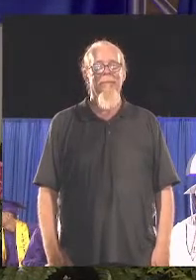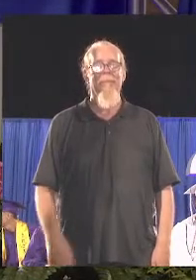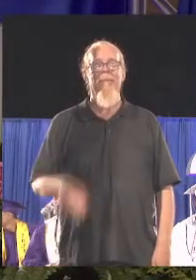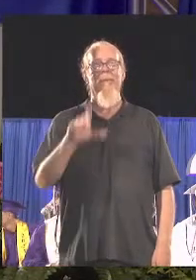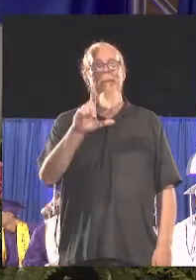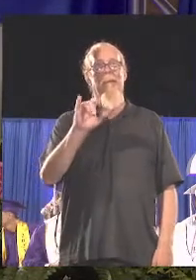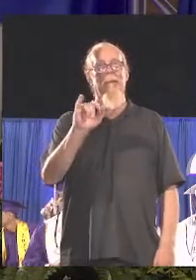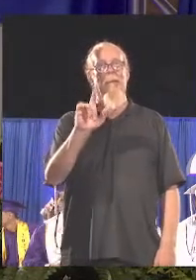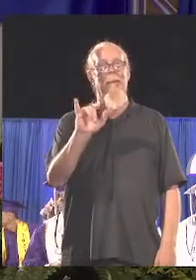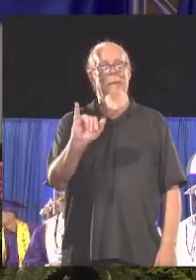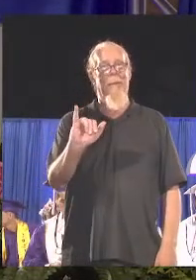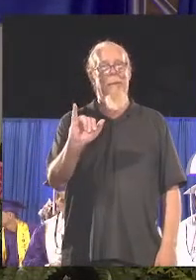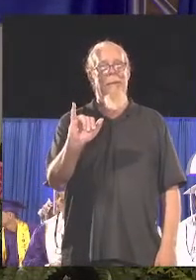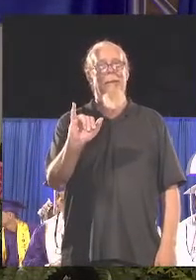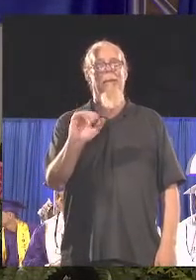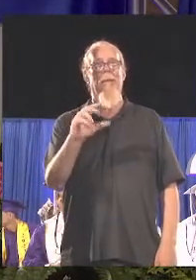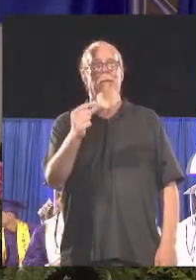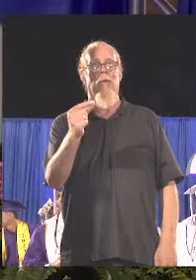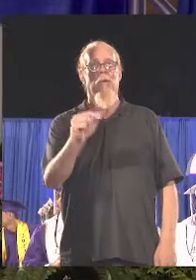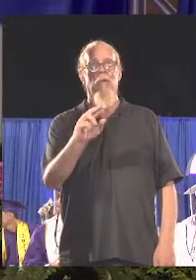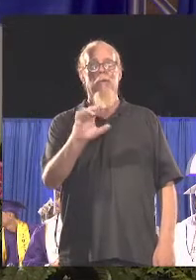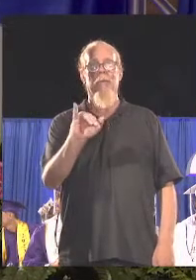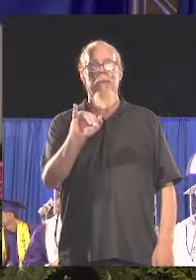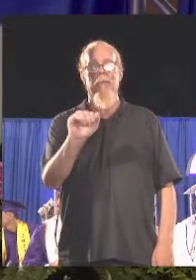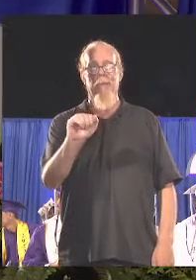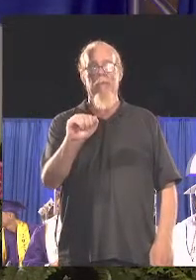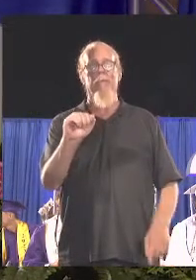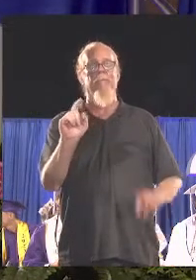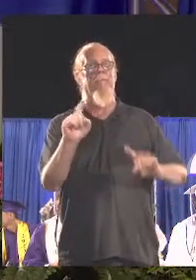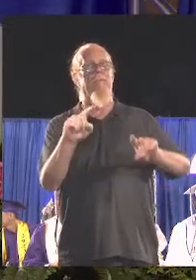Lily Ray Garcia, San Antonio College.